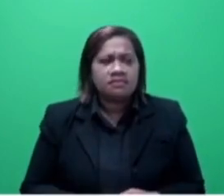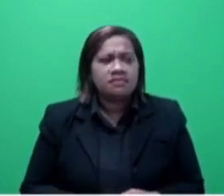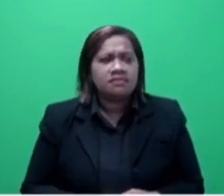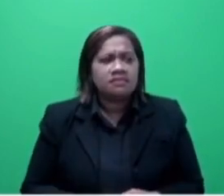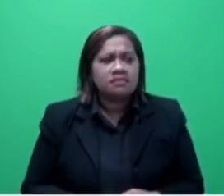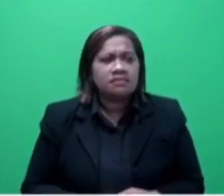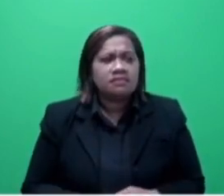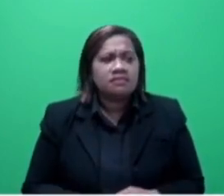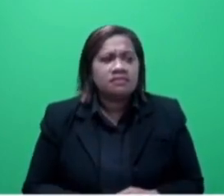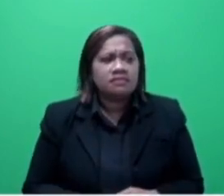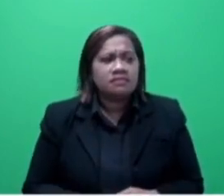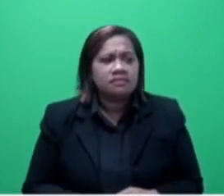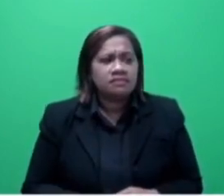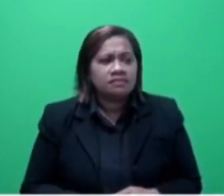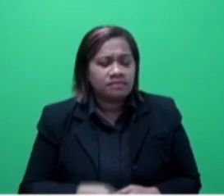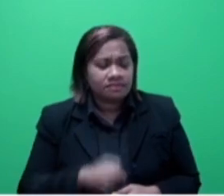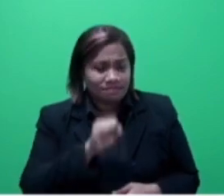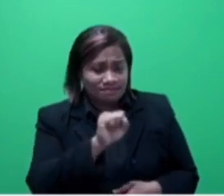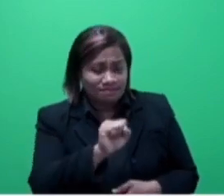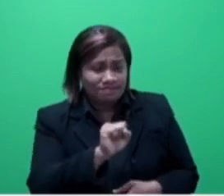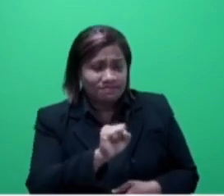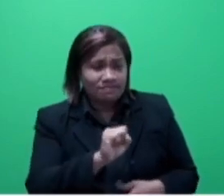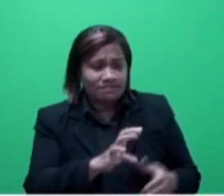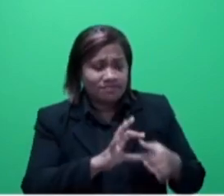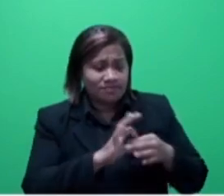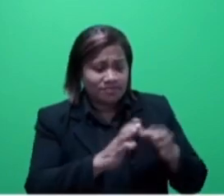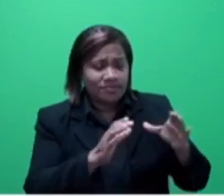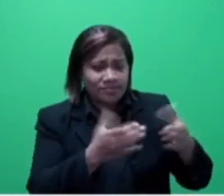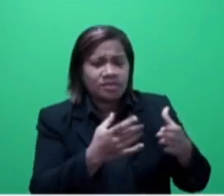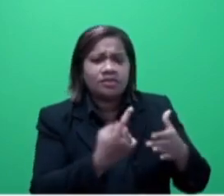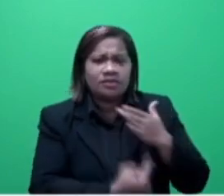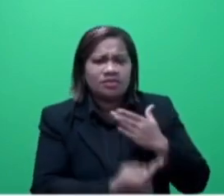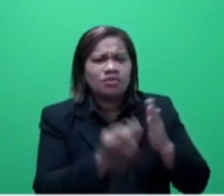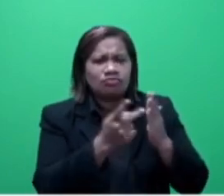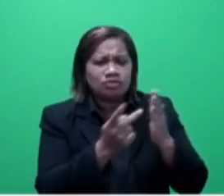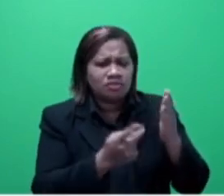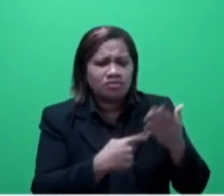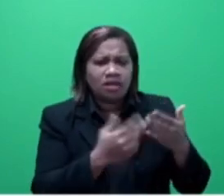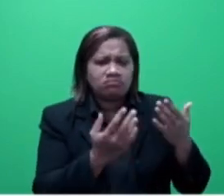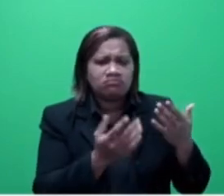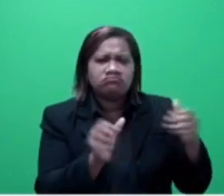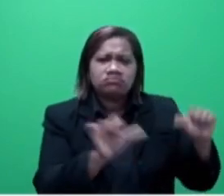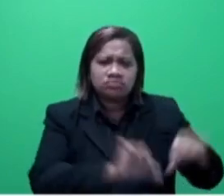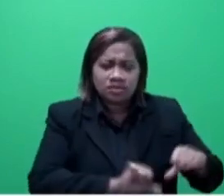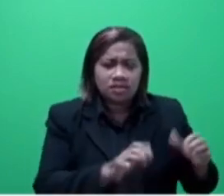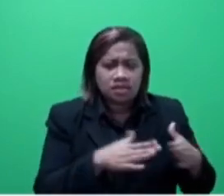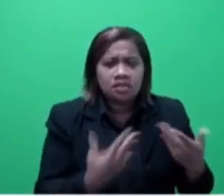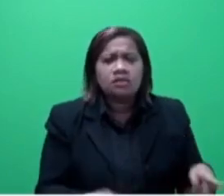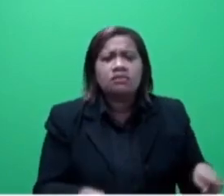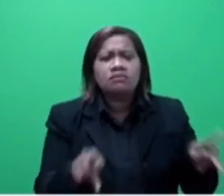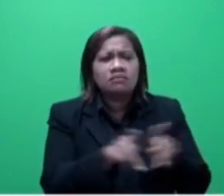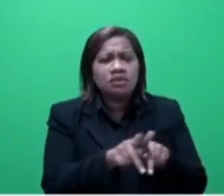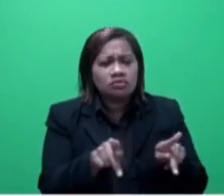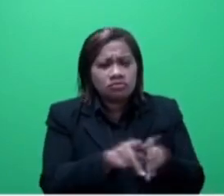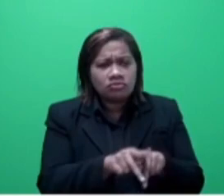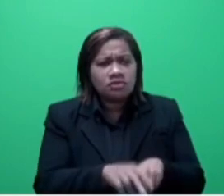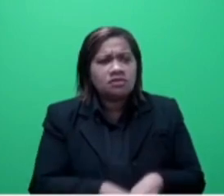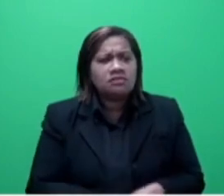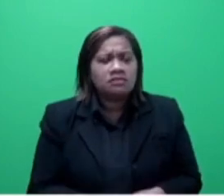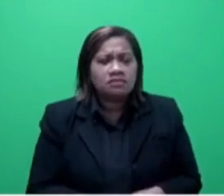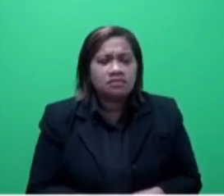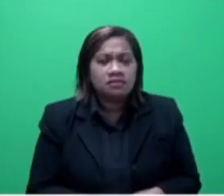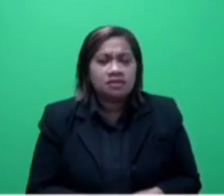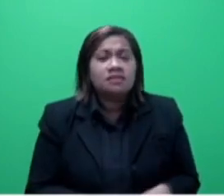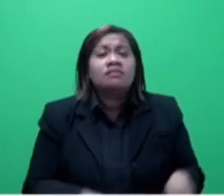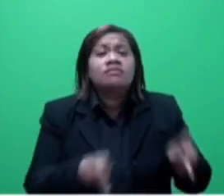This particular party's lost its principles. They're partnering, the very fact that they're partnering with